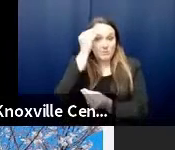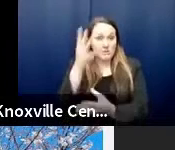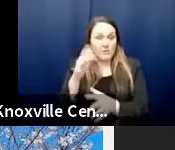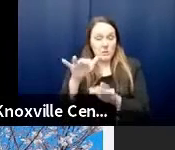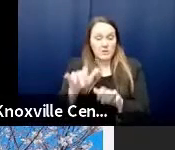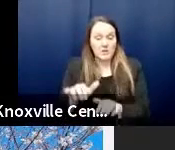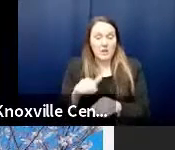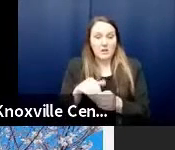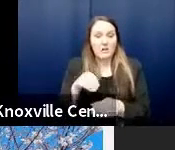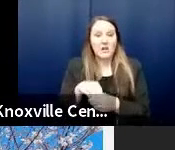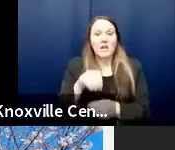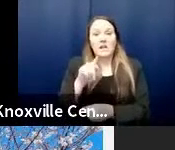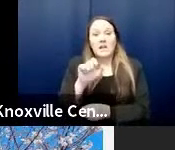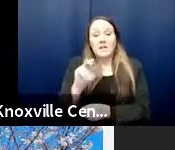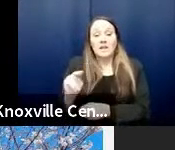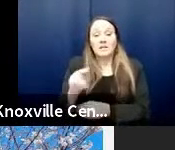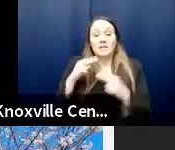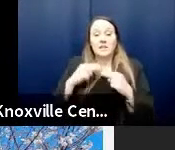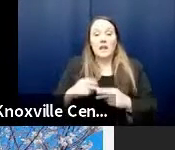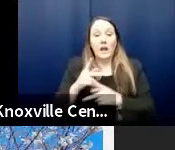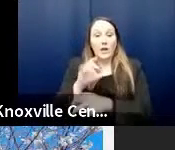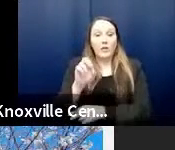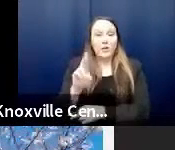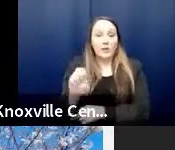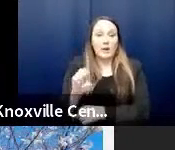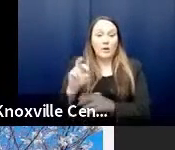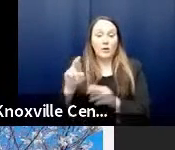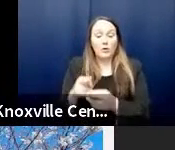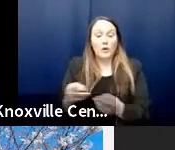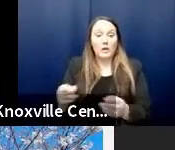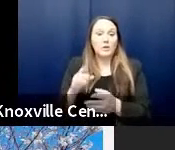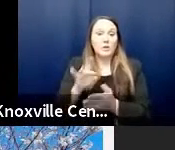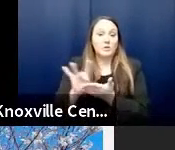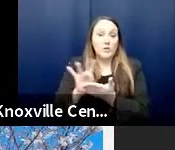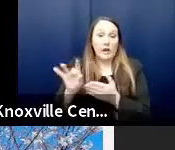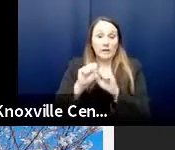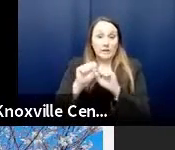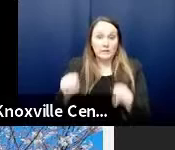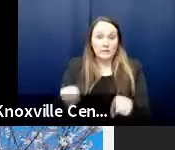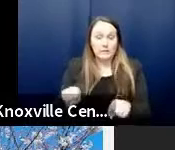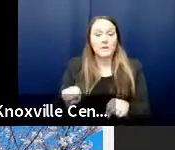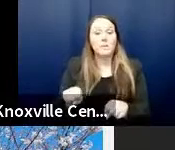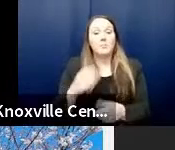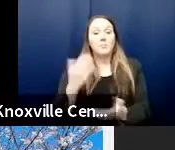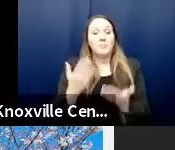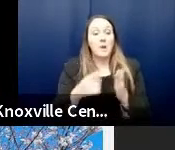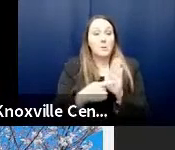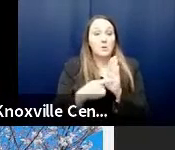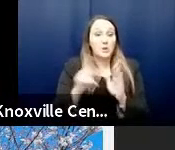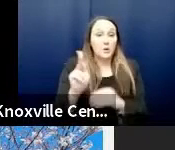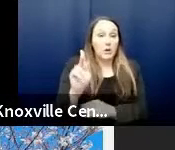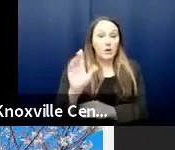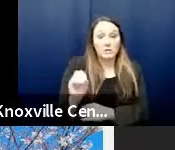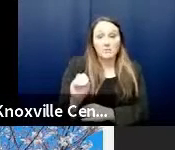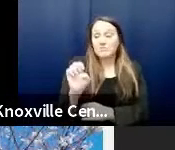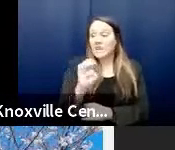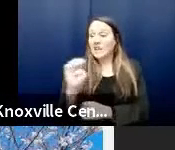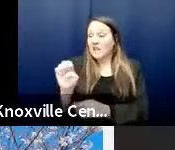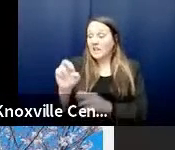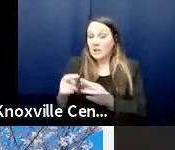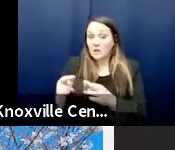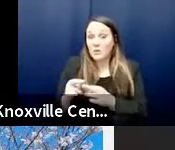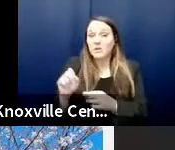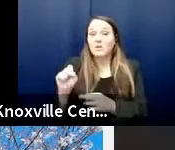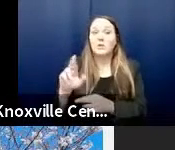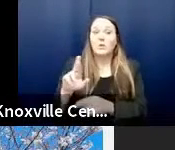into the Tennessee Healthcare Resource Tracking System, or HERTS. It may reflect Knox County, the East Region, or patients from